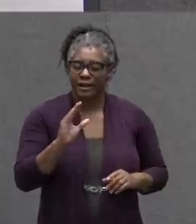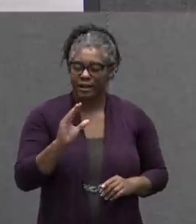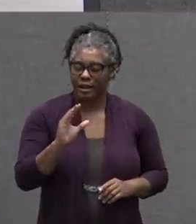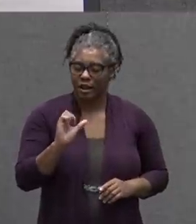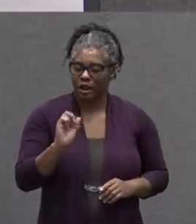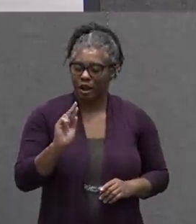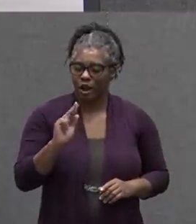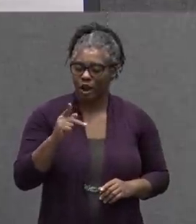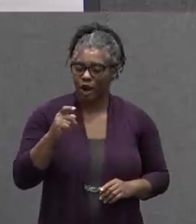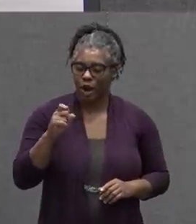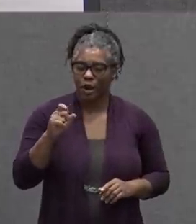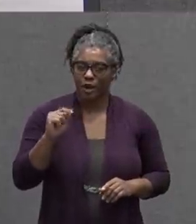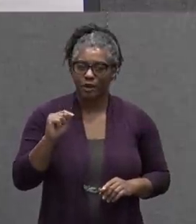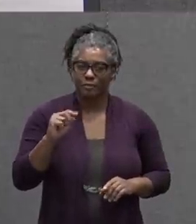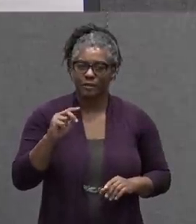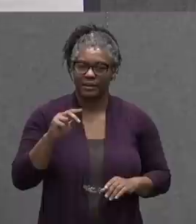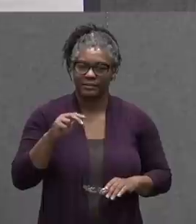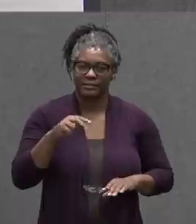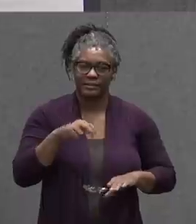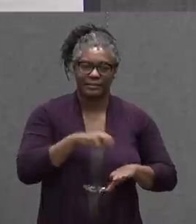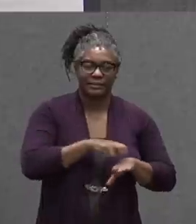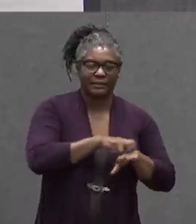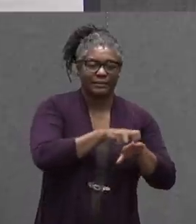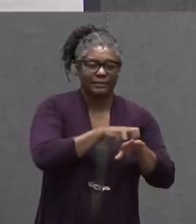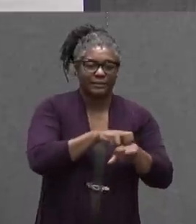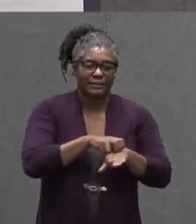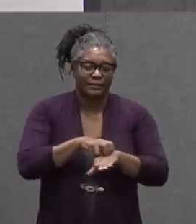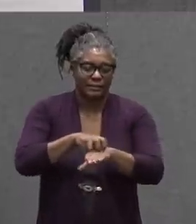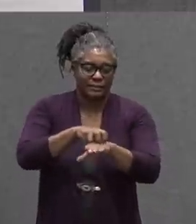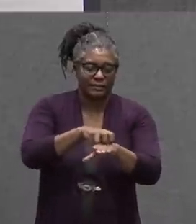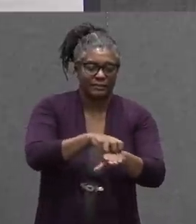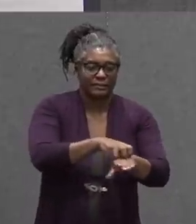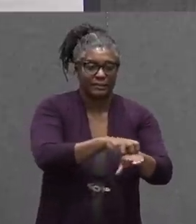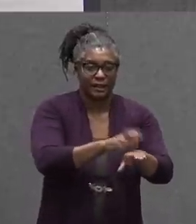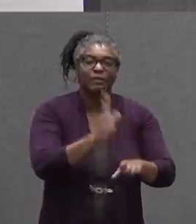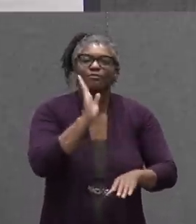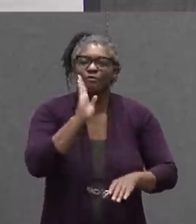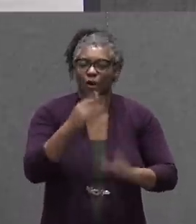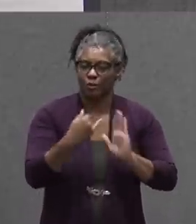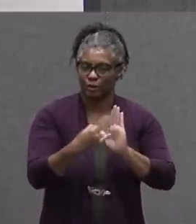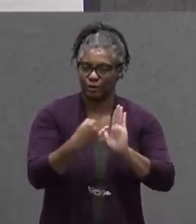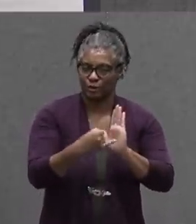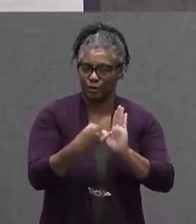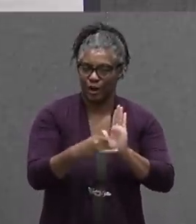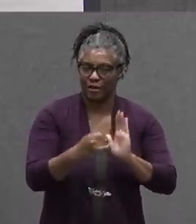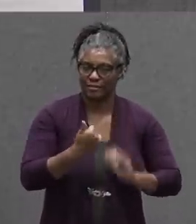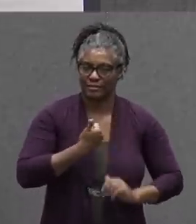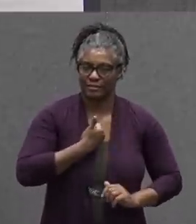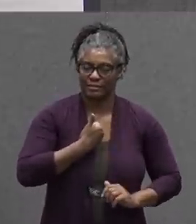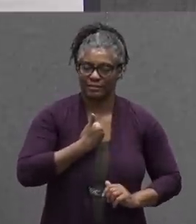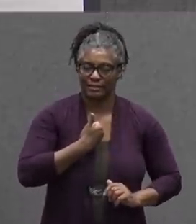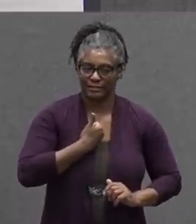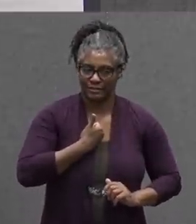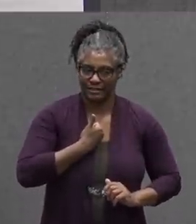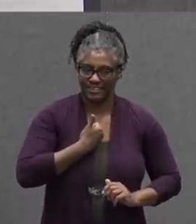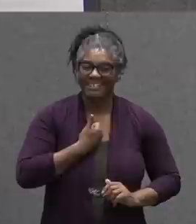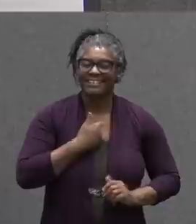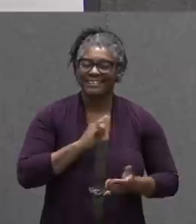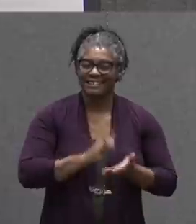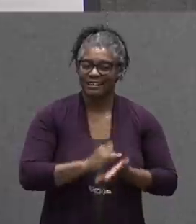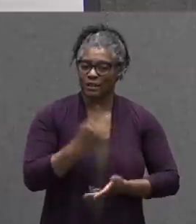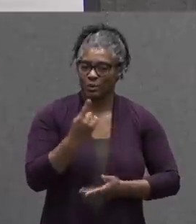I'm going to go ahead and draw that red carpet on my map as one of my